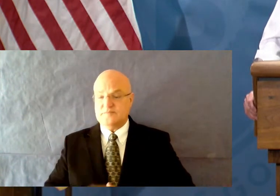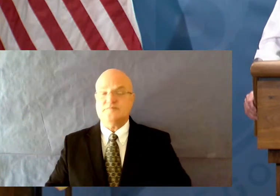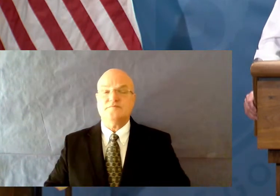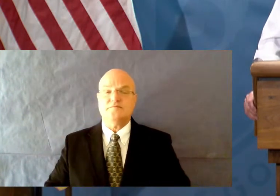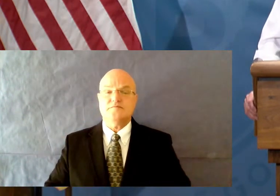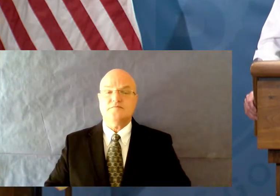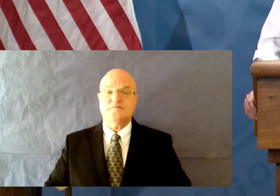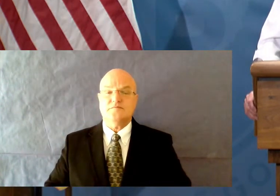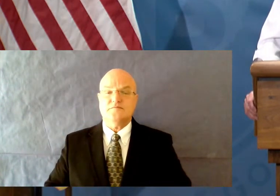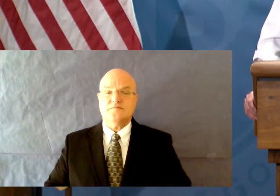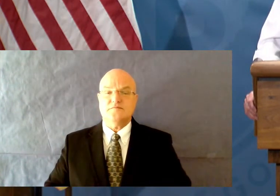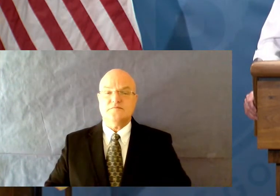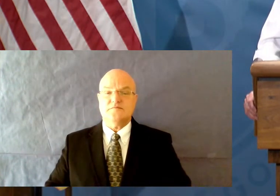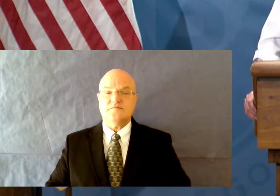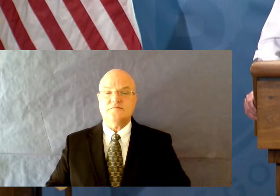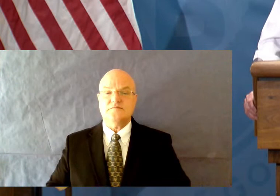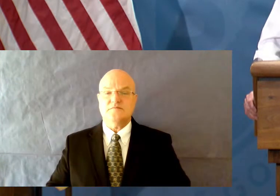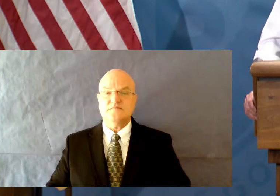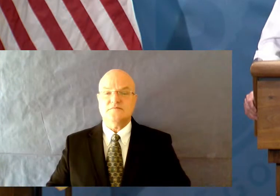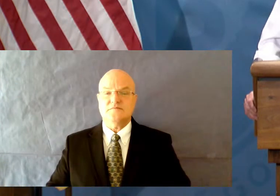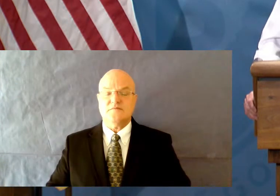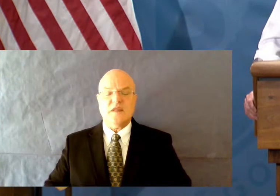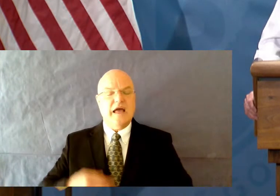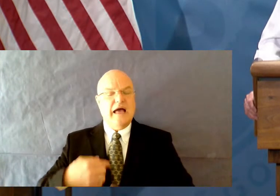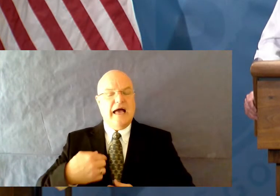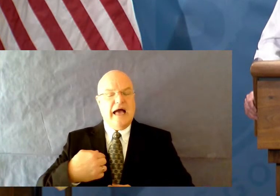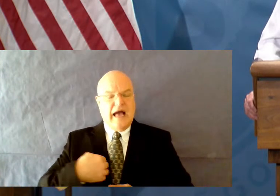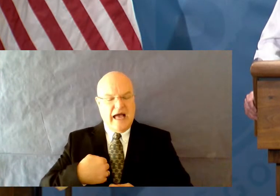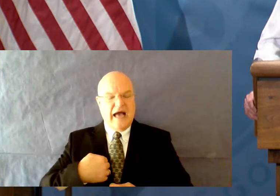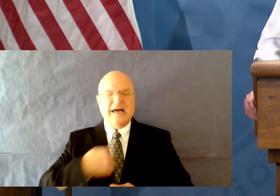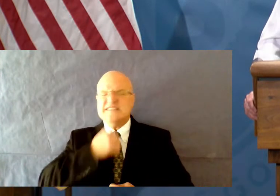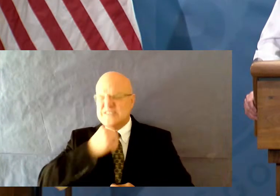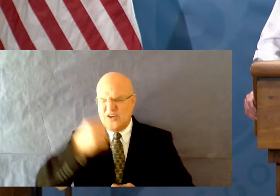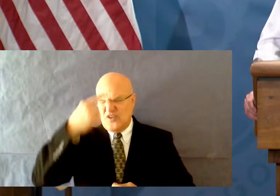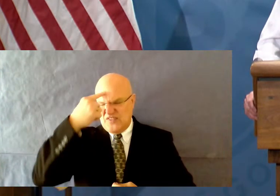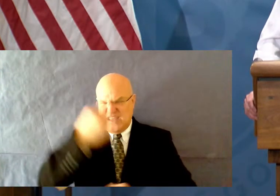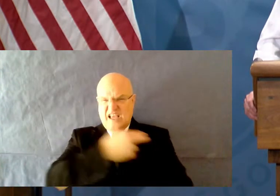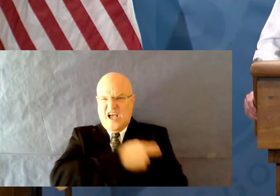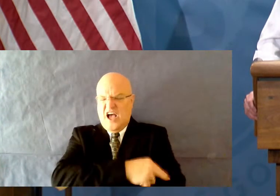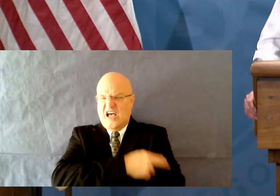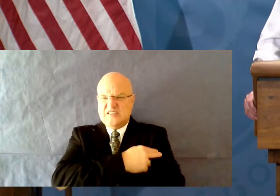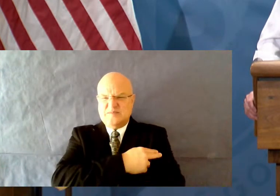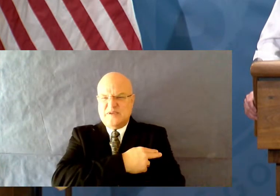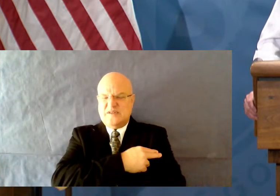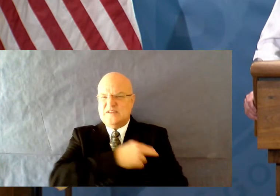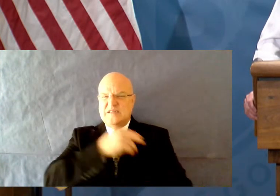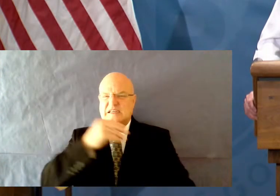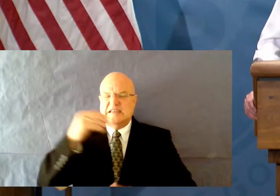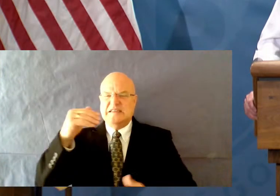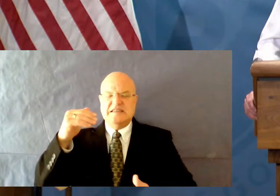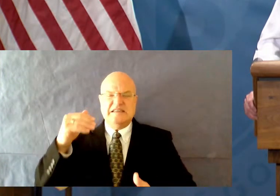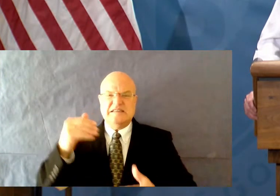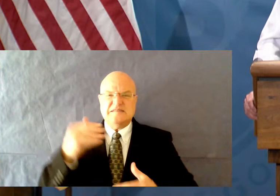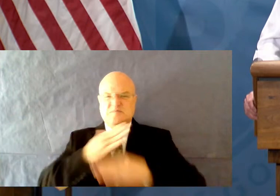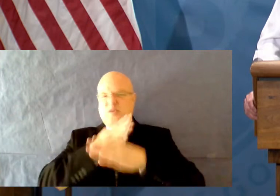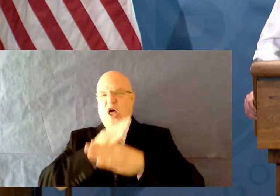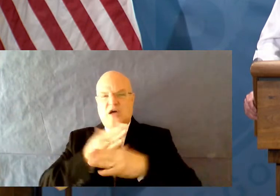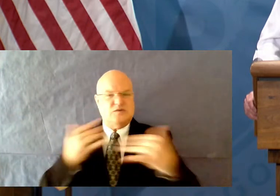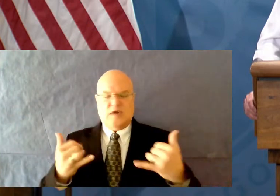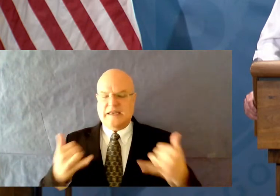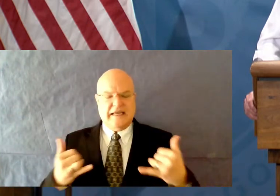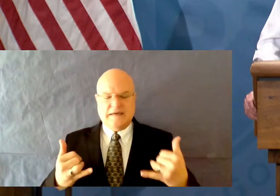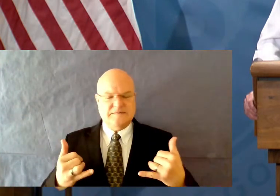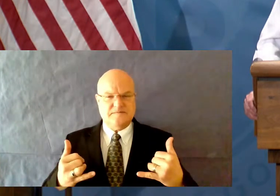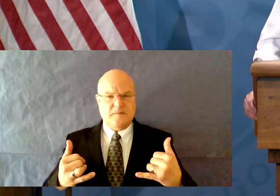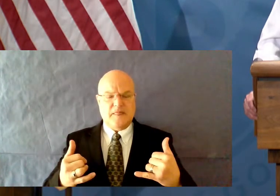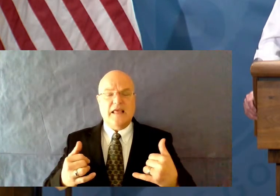Just to add to it, sir, that I don't believe that hospitalization is being impeded at this time. We're not hearing any reports that persons are